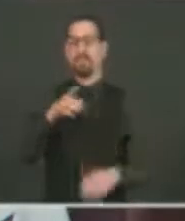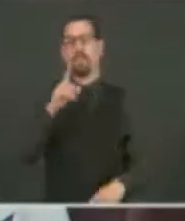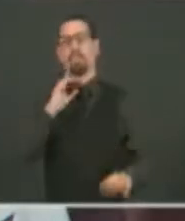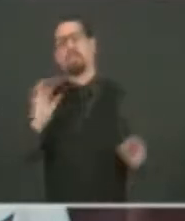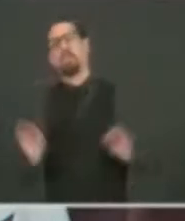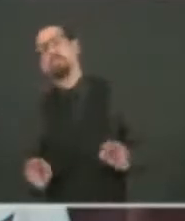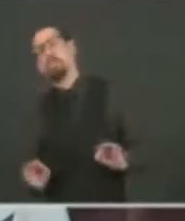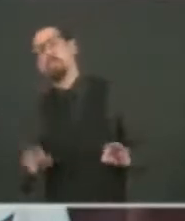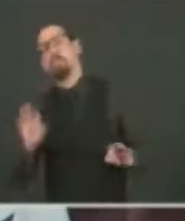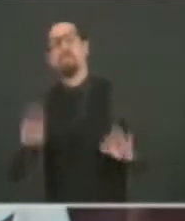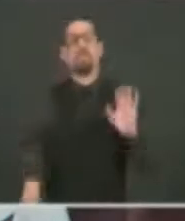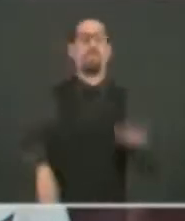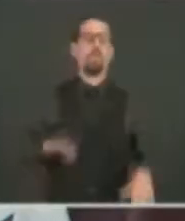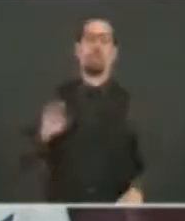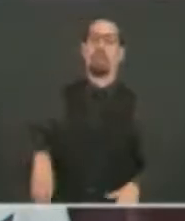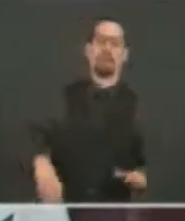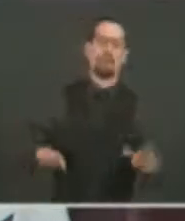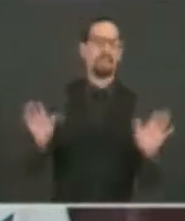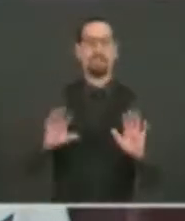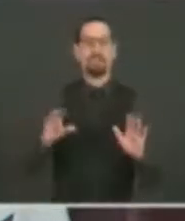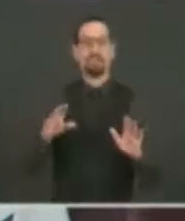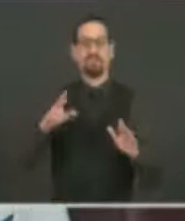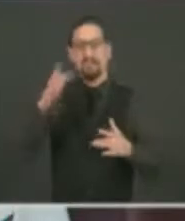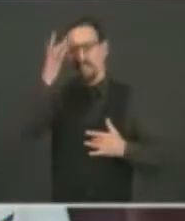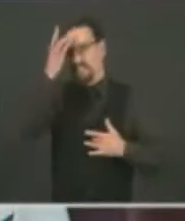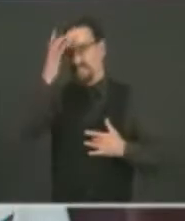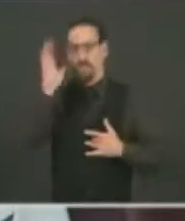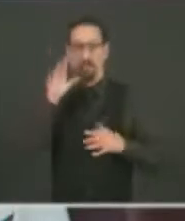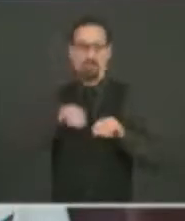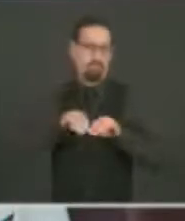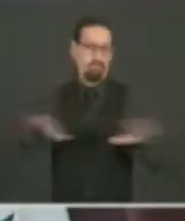lax, people get sick and bad things happen.